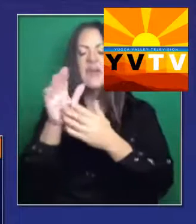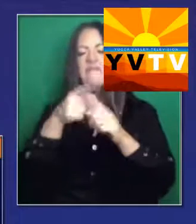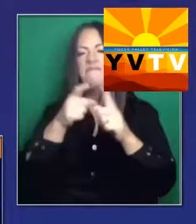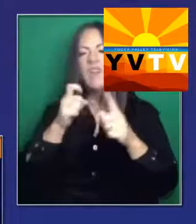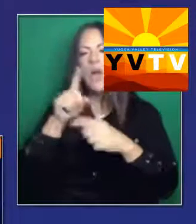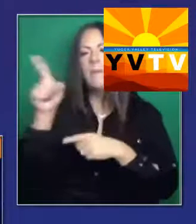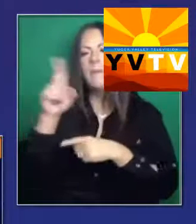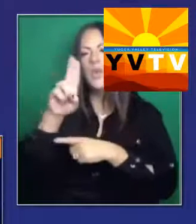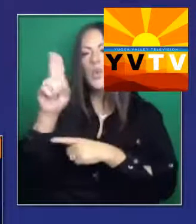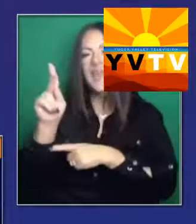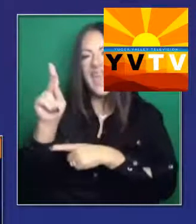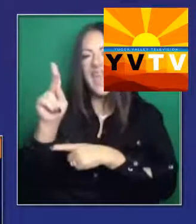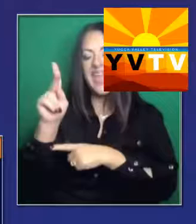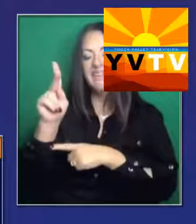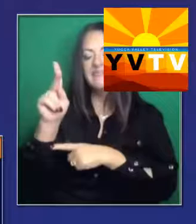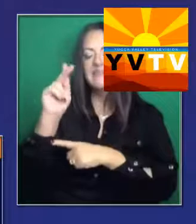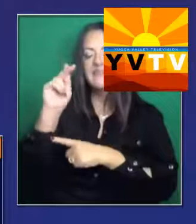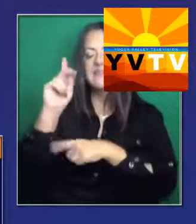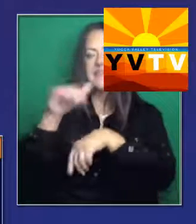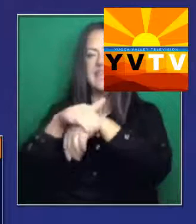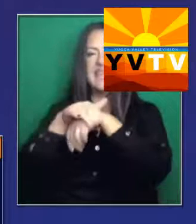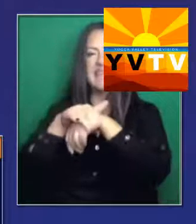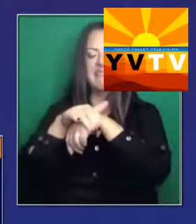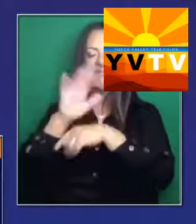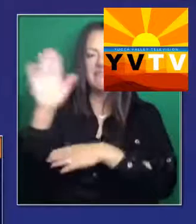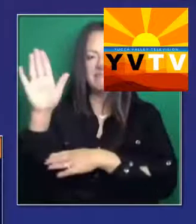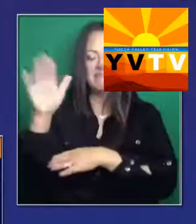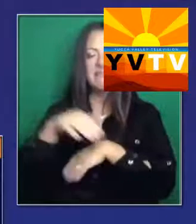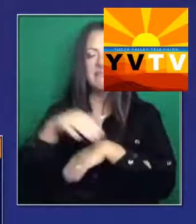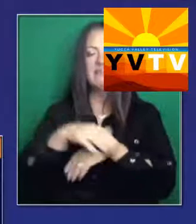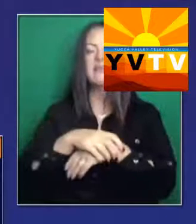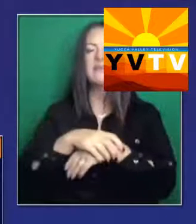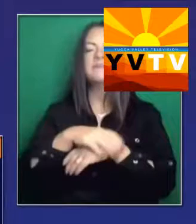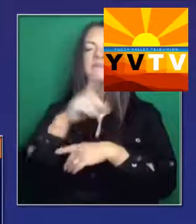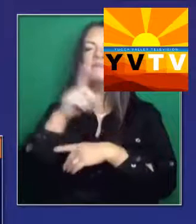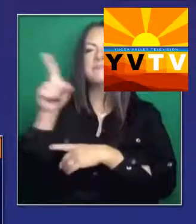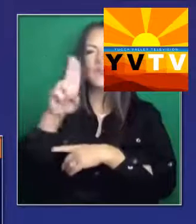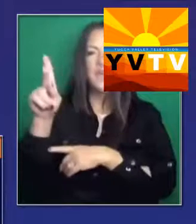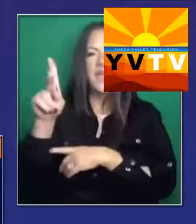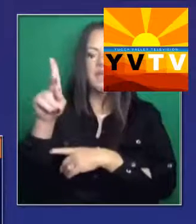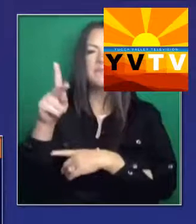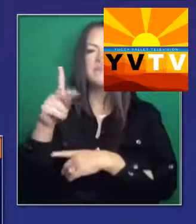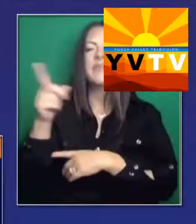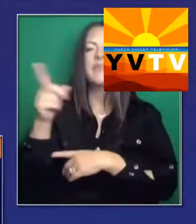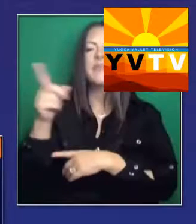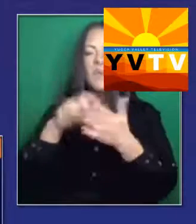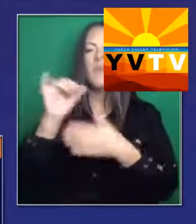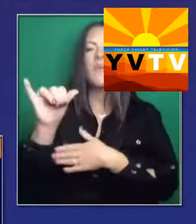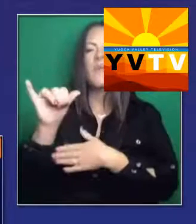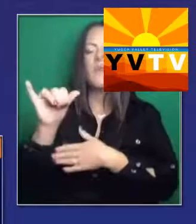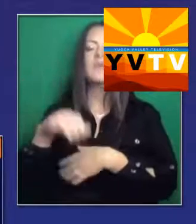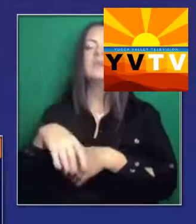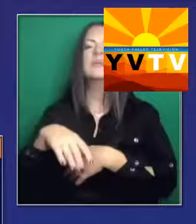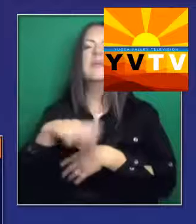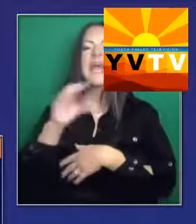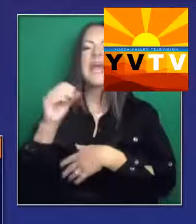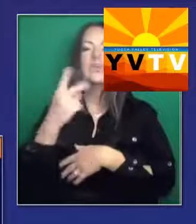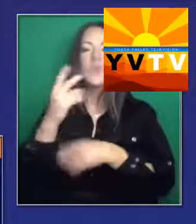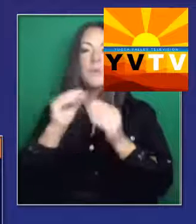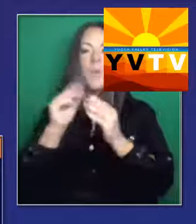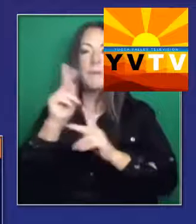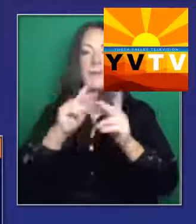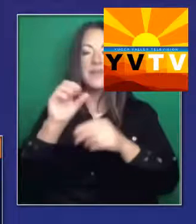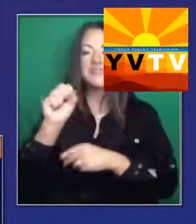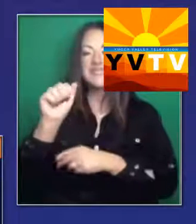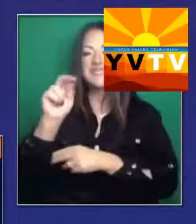1 is now hospitalized. We also have 2 additional individuals that we identified in San Bernardino. We have all kinds of new genomics tests.